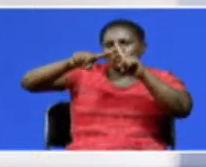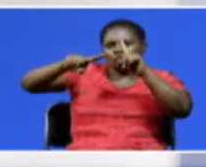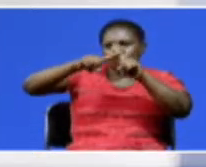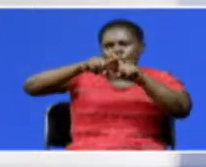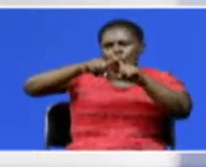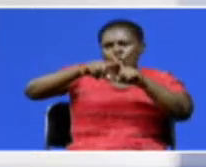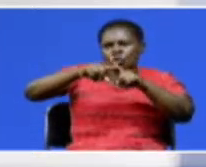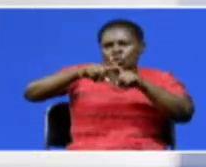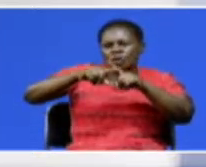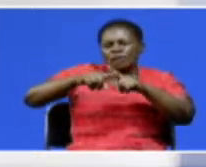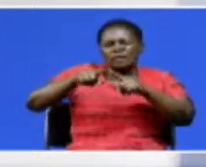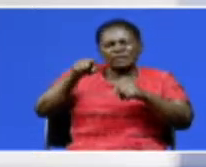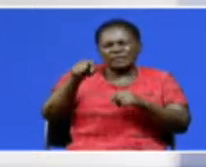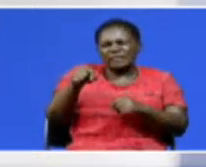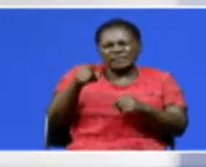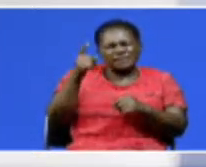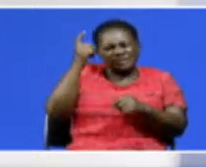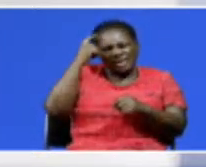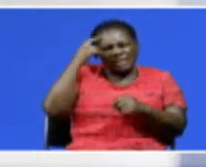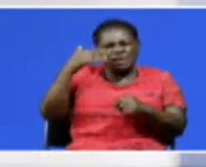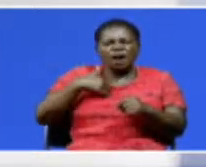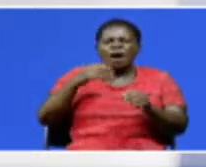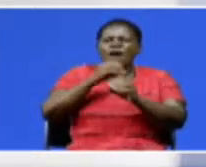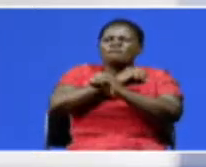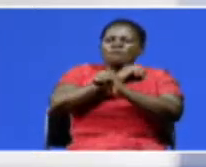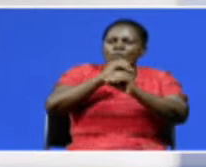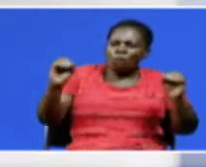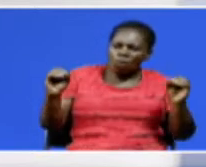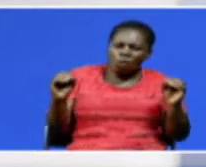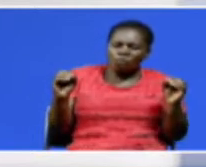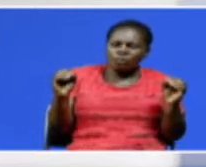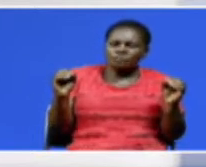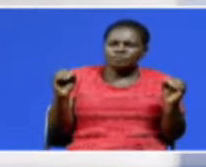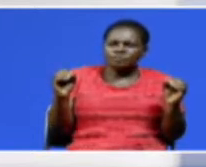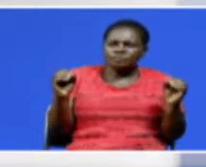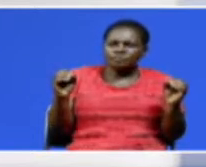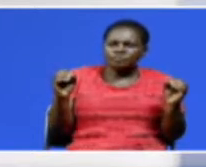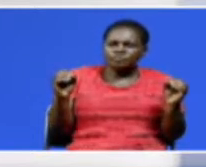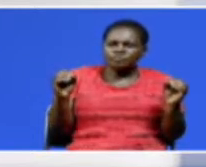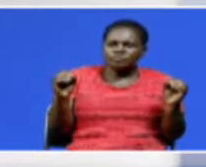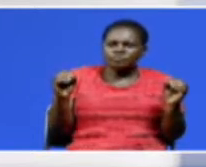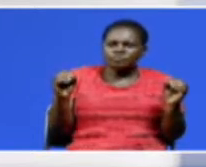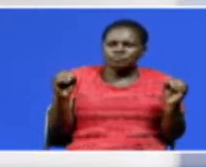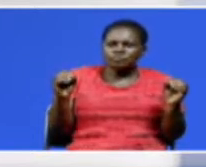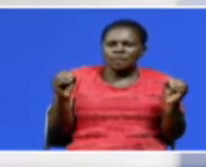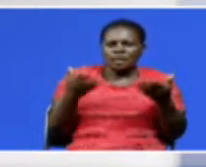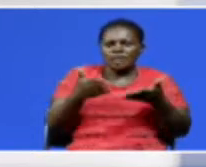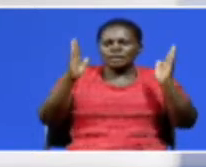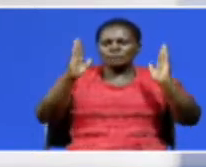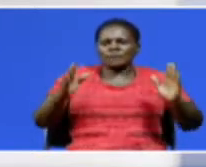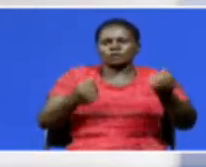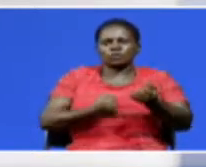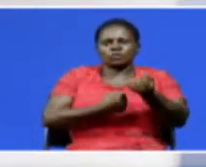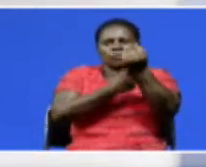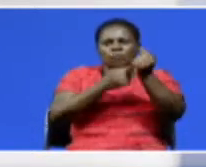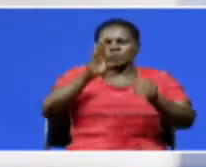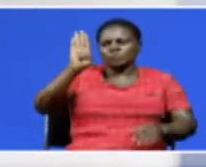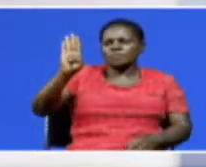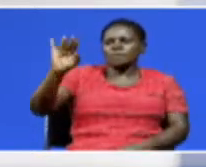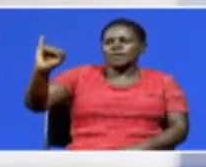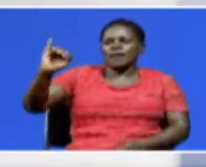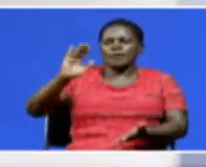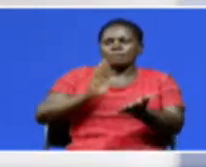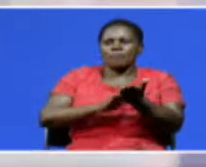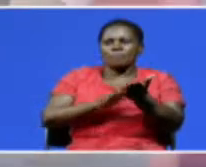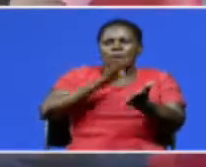bill. It would be completely senseless, reckless, and irresponsible, rather, for anyone to support BBI